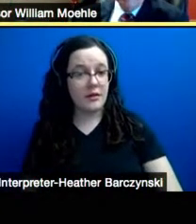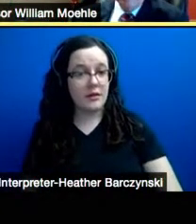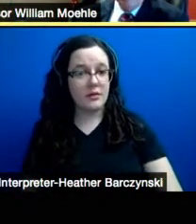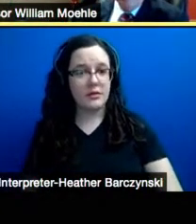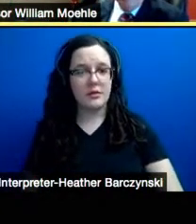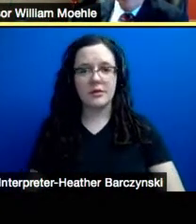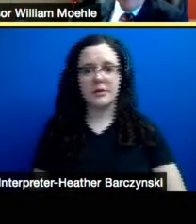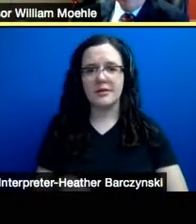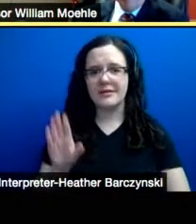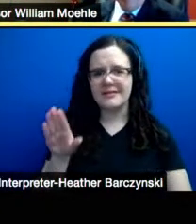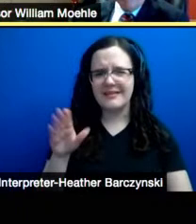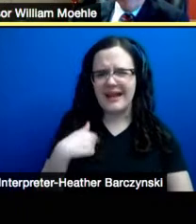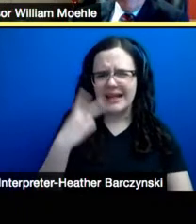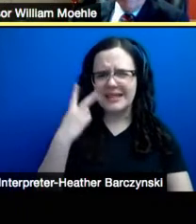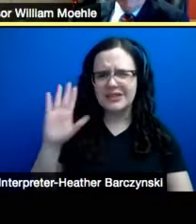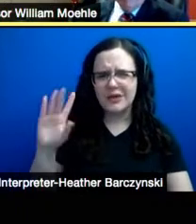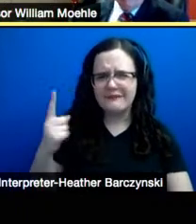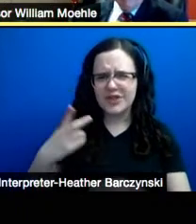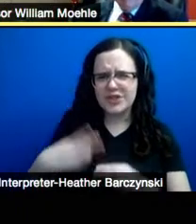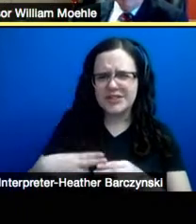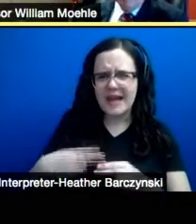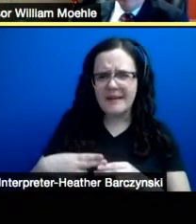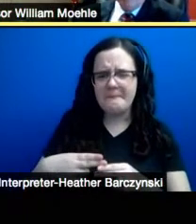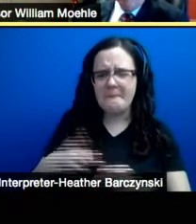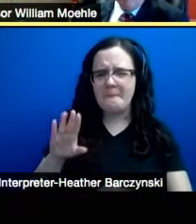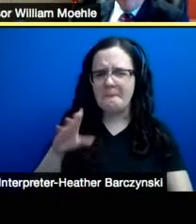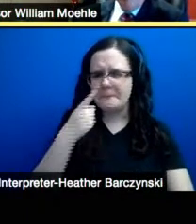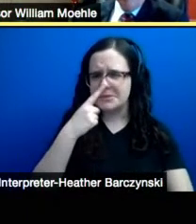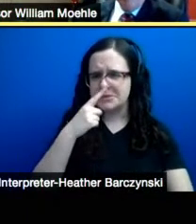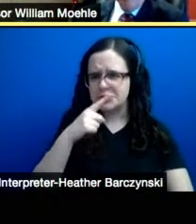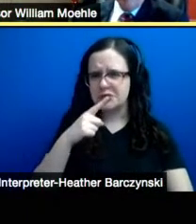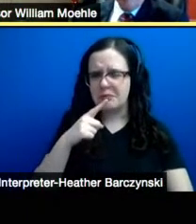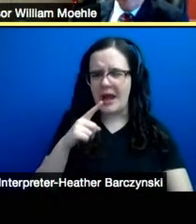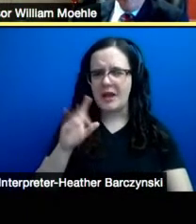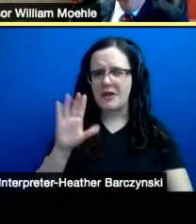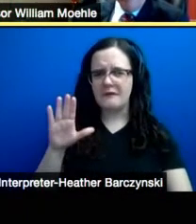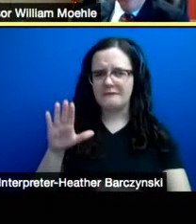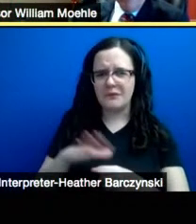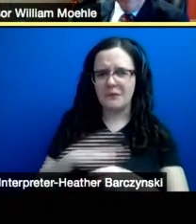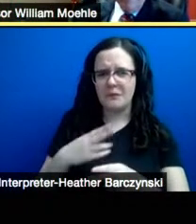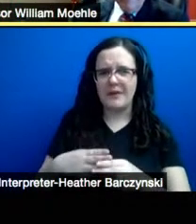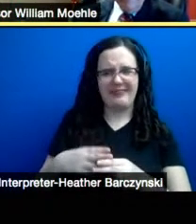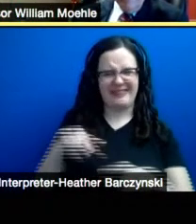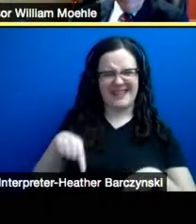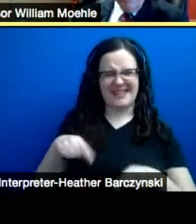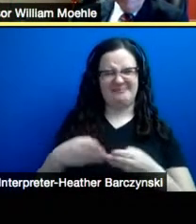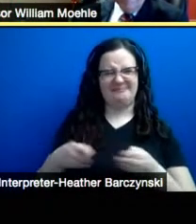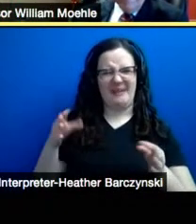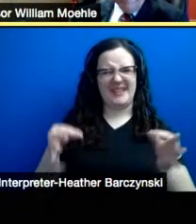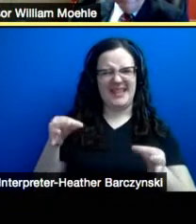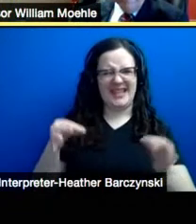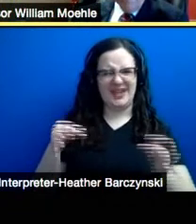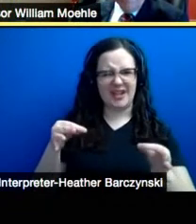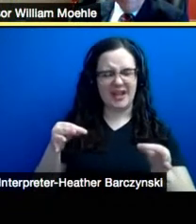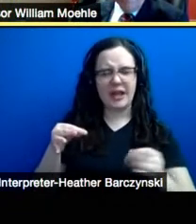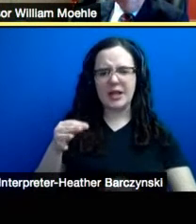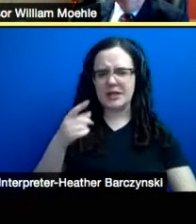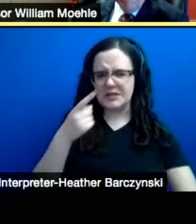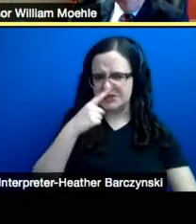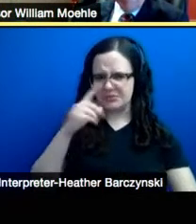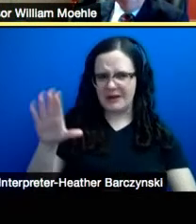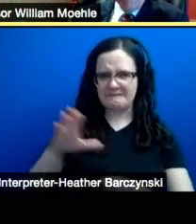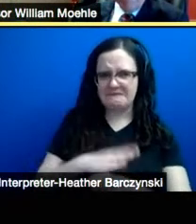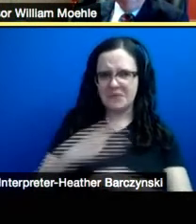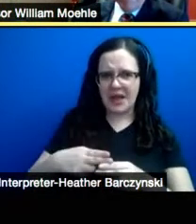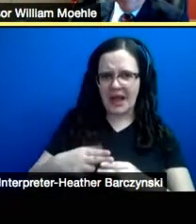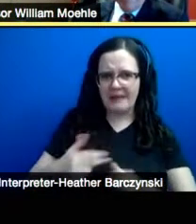Dylan, I see your first name, but if you could please state your name, because this is a public hearing, if you could give us your full name and